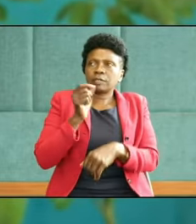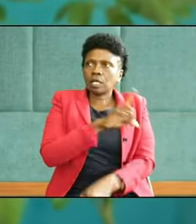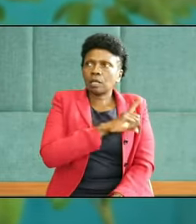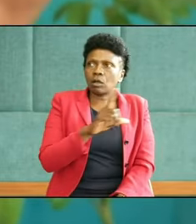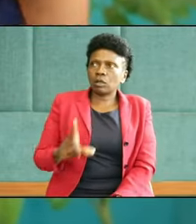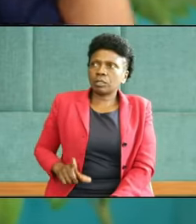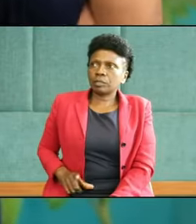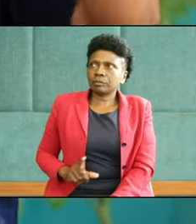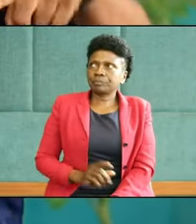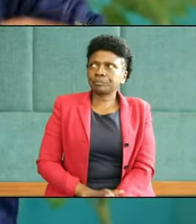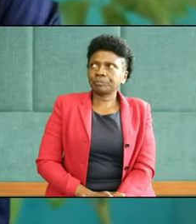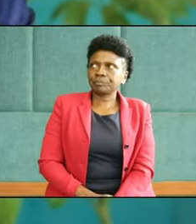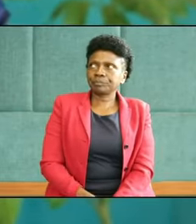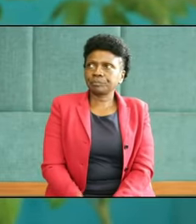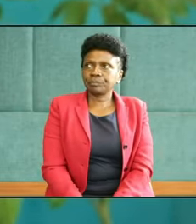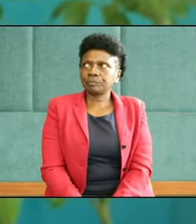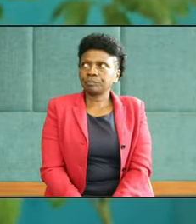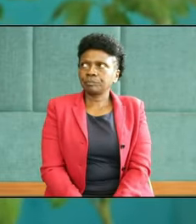to come.